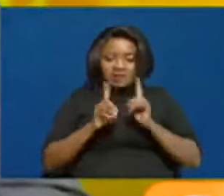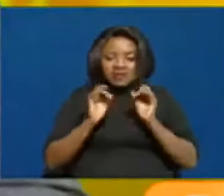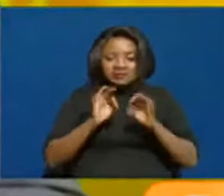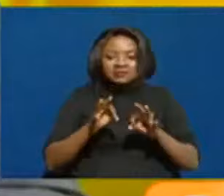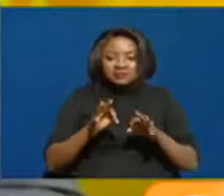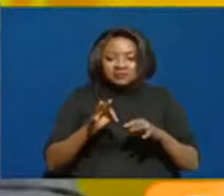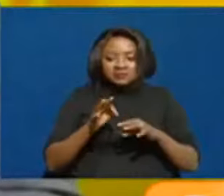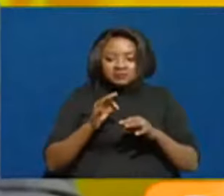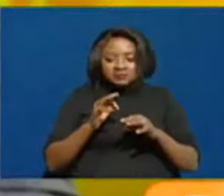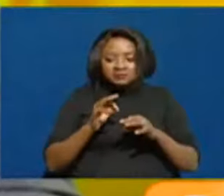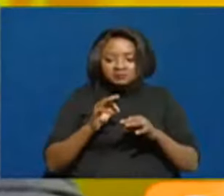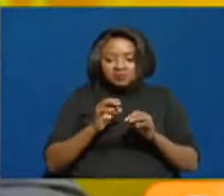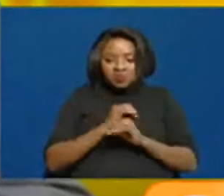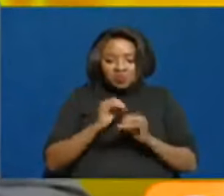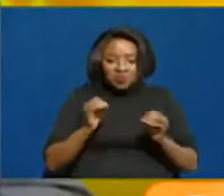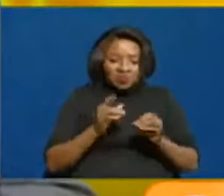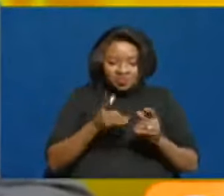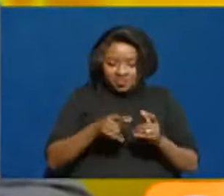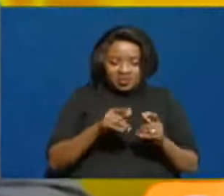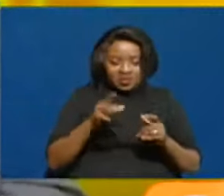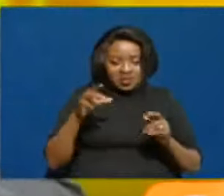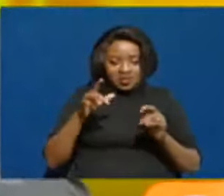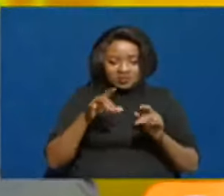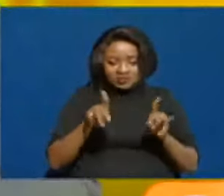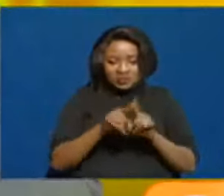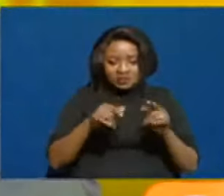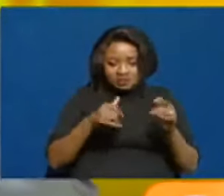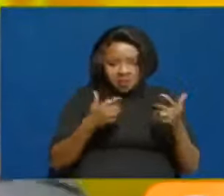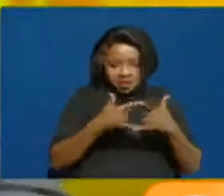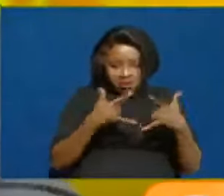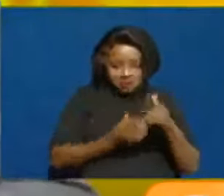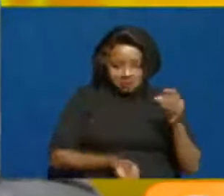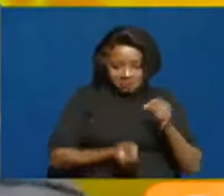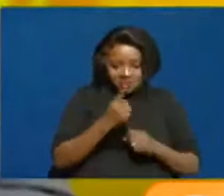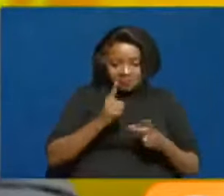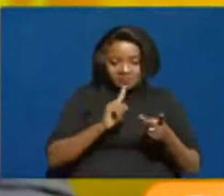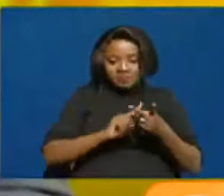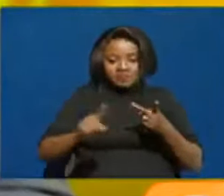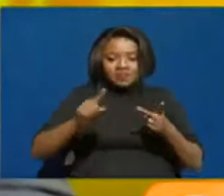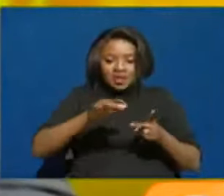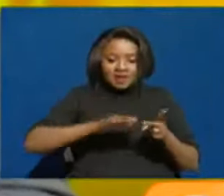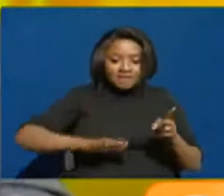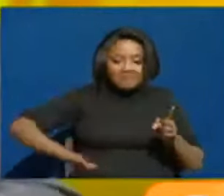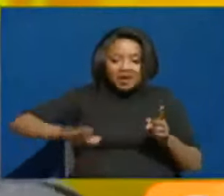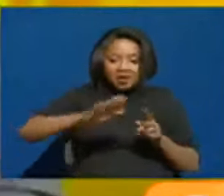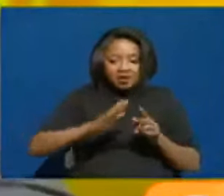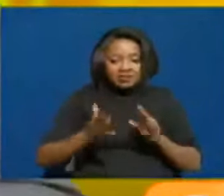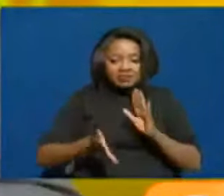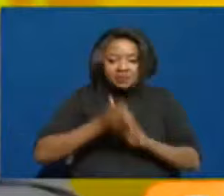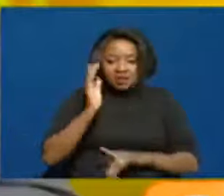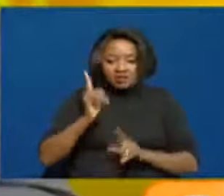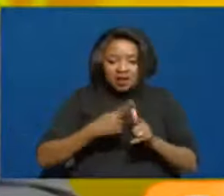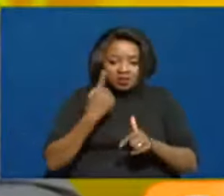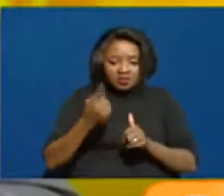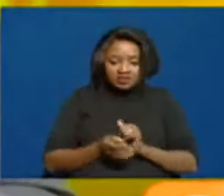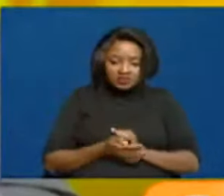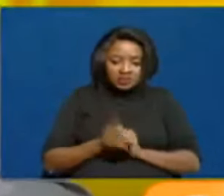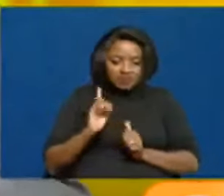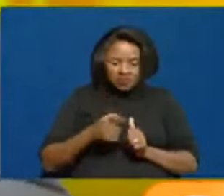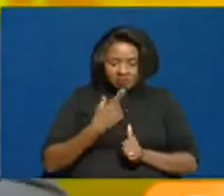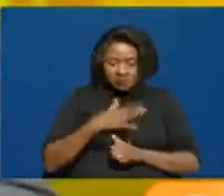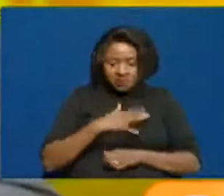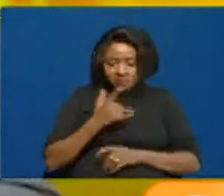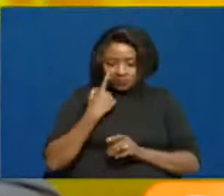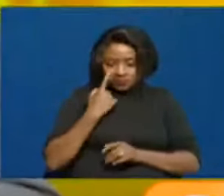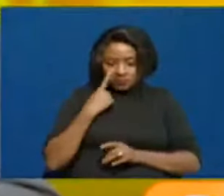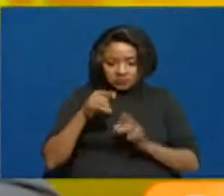infrastructure. Secondly, is priority. Do we have the priority? How do we prioritize the environmental issues? You get most of the budgets in the country,